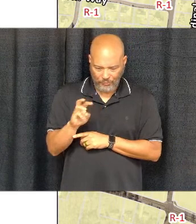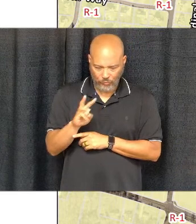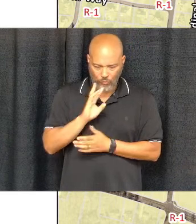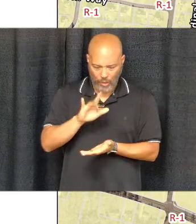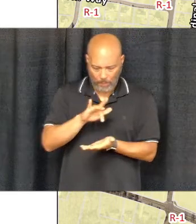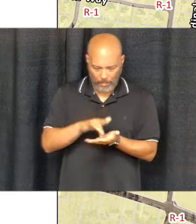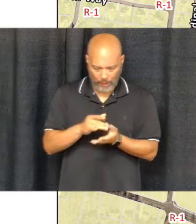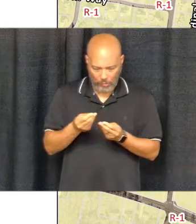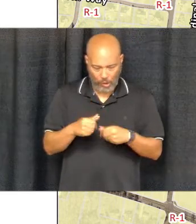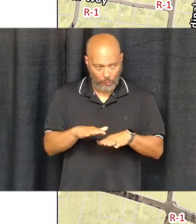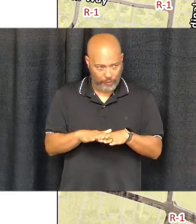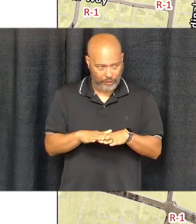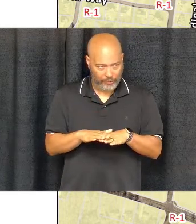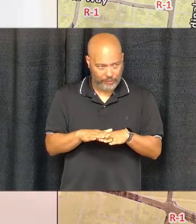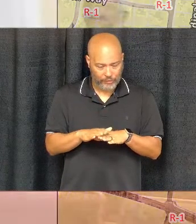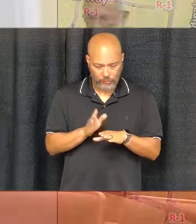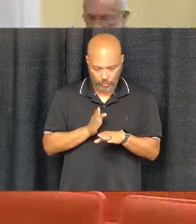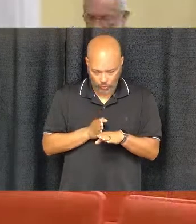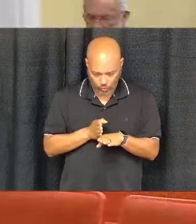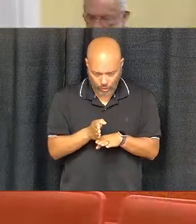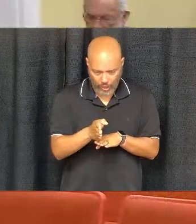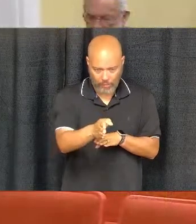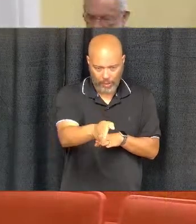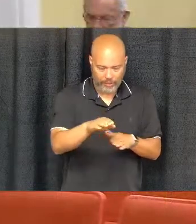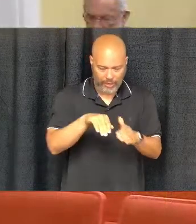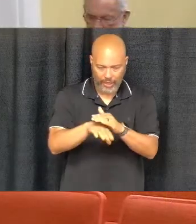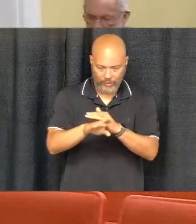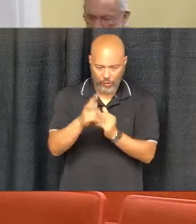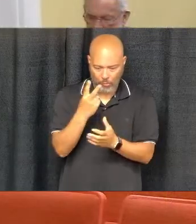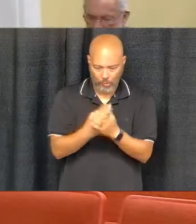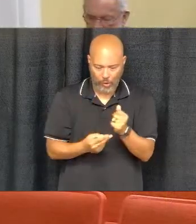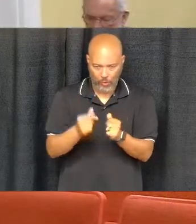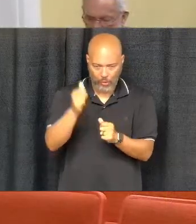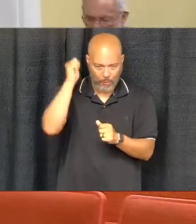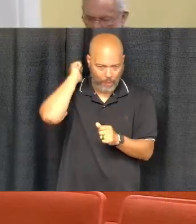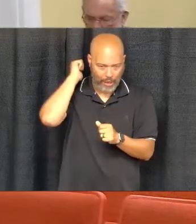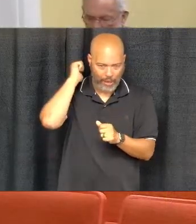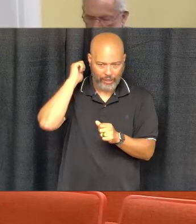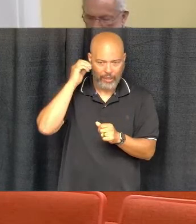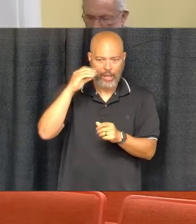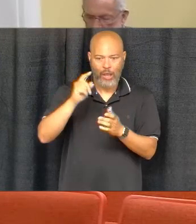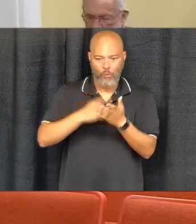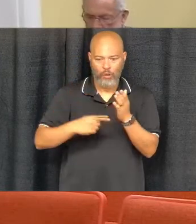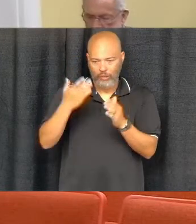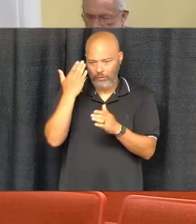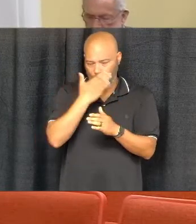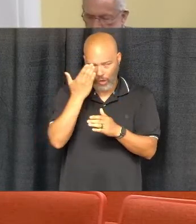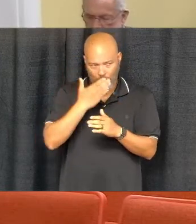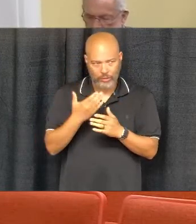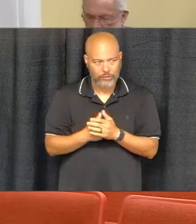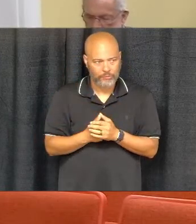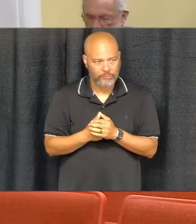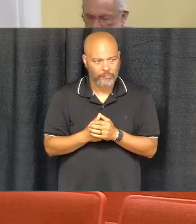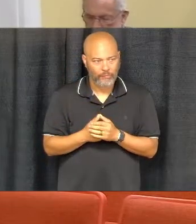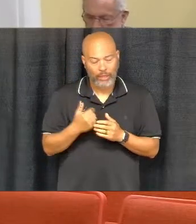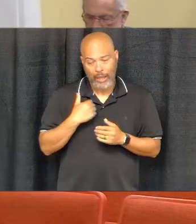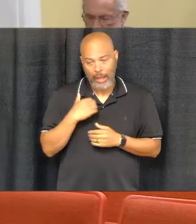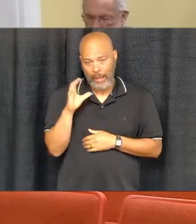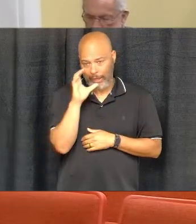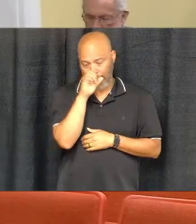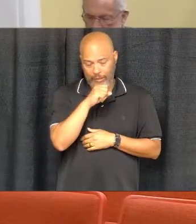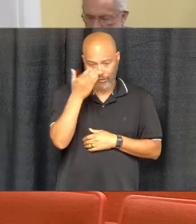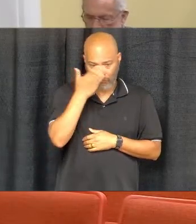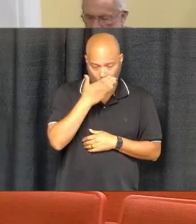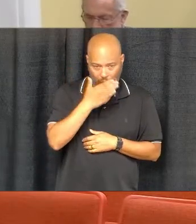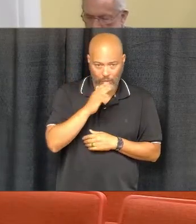of the property, and going straight back to access both the back and whatever is built across the front. I would speculate that the front